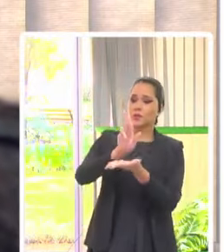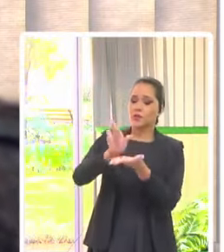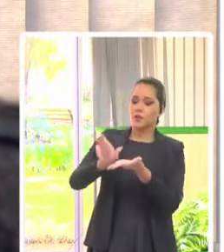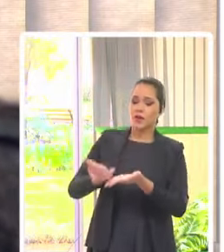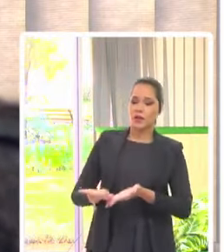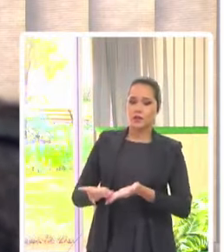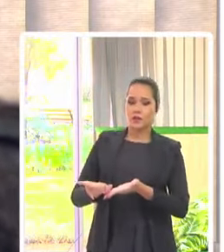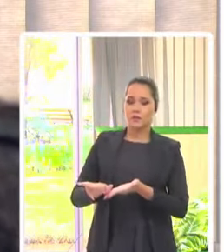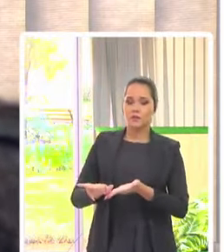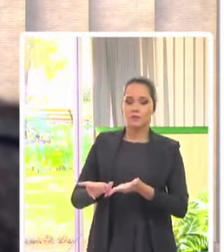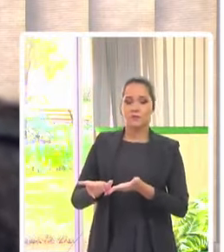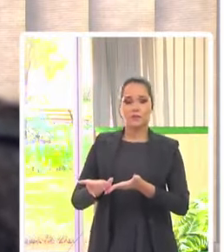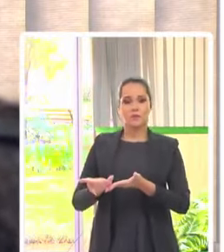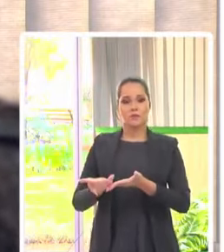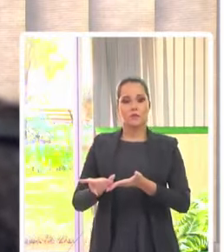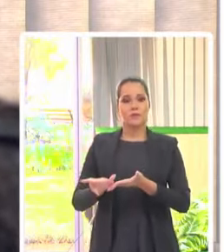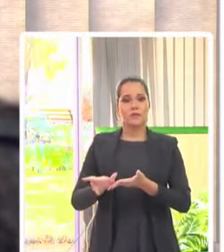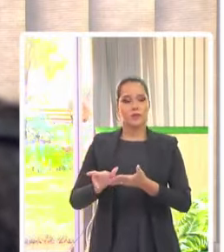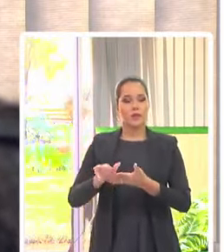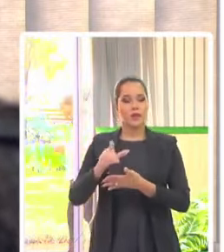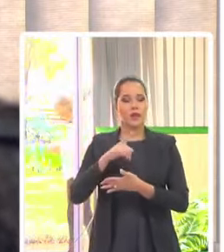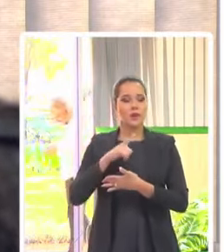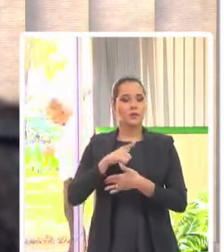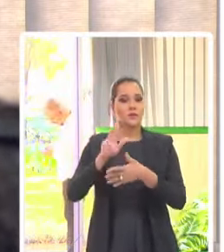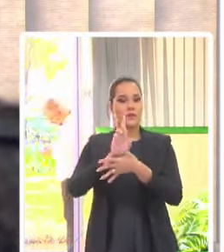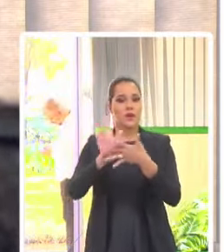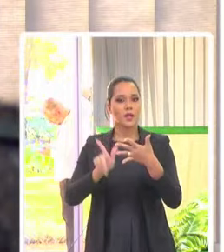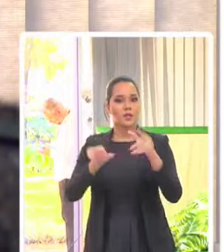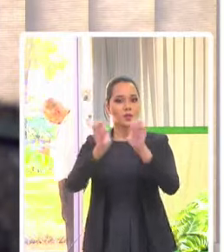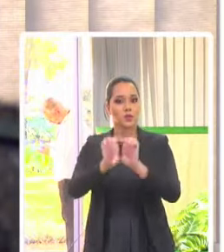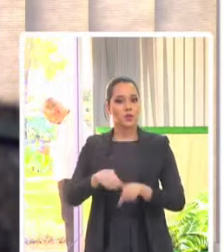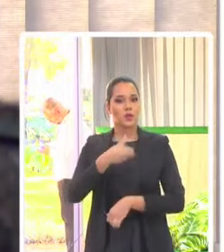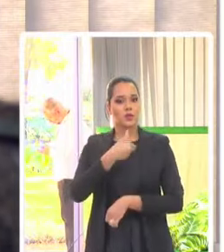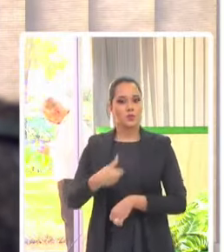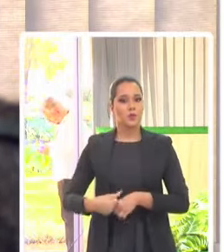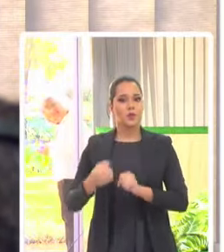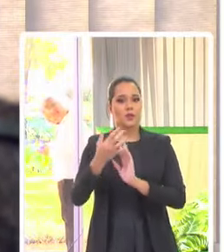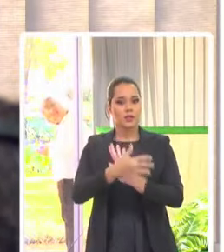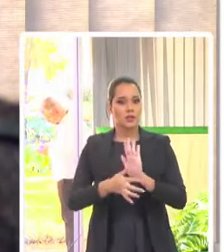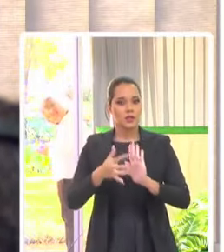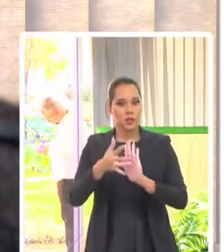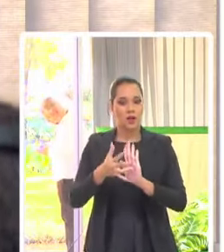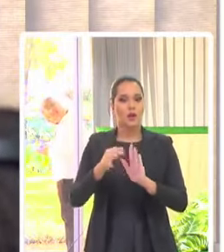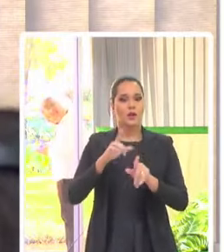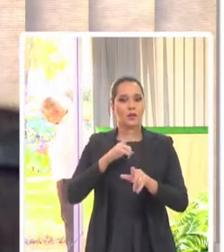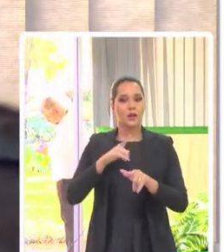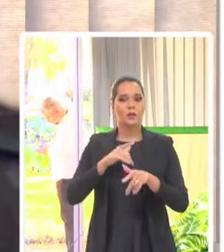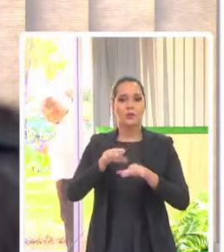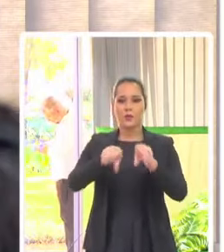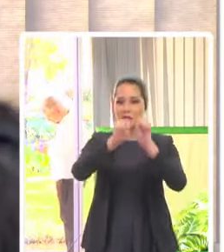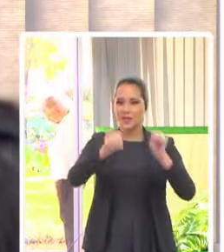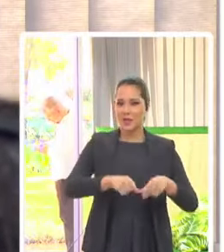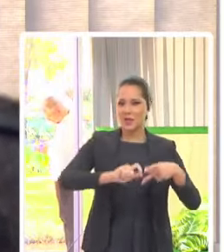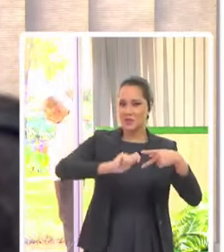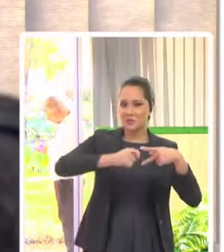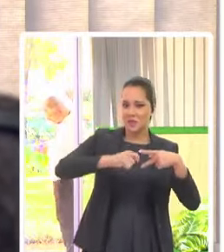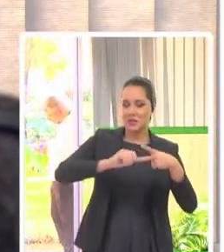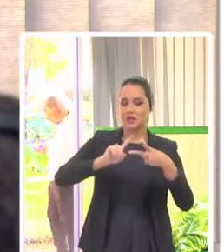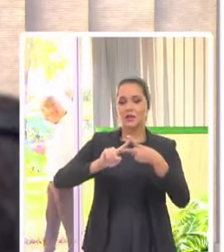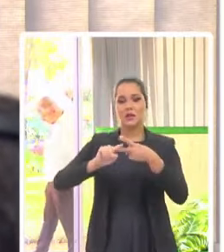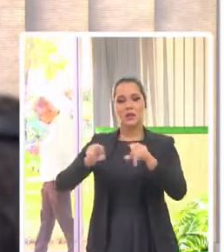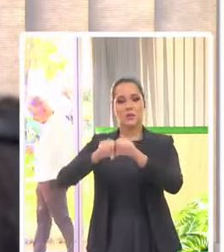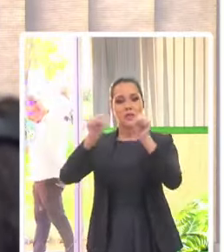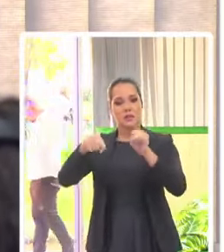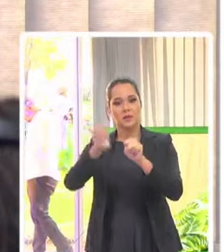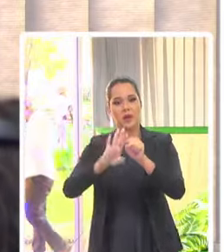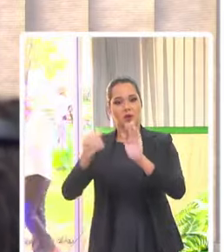existing DPIs. We have our PICs, we have our national identity system, we have data interoperability